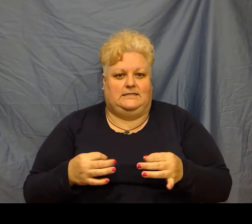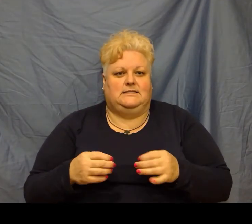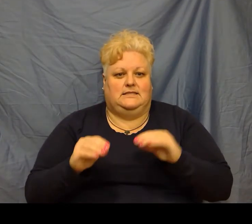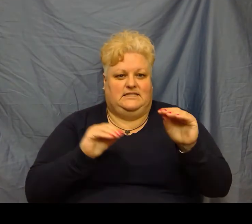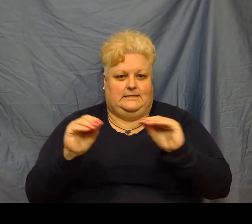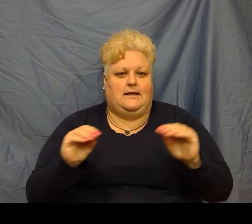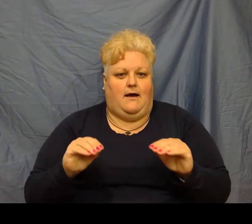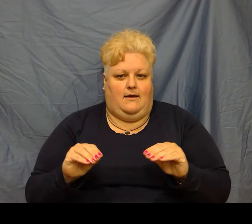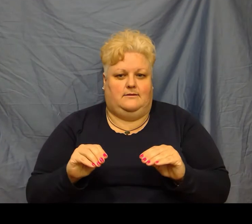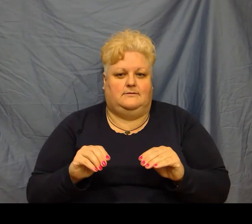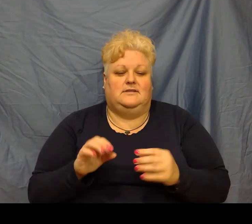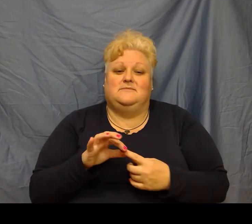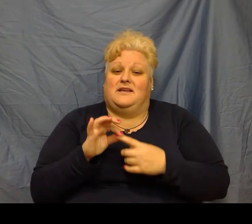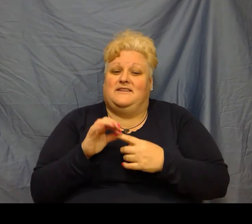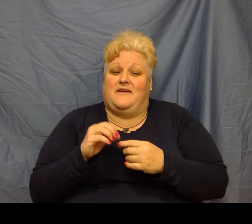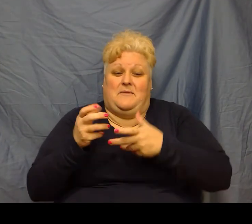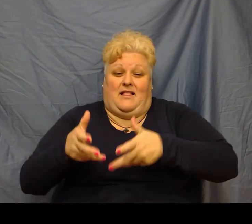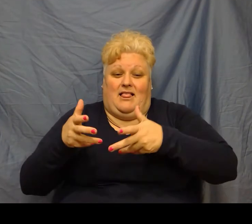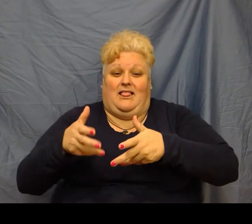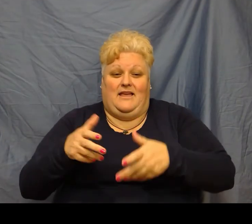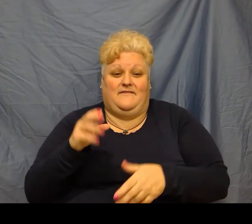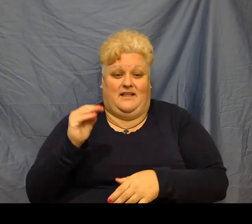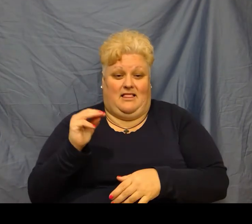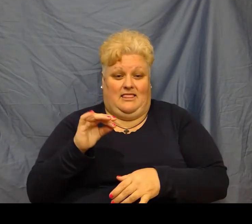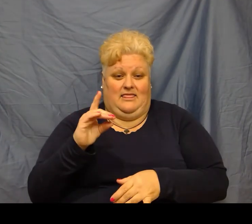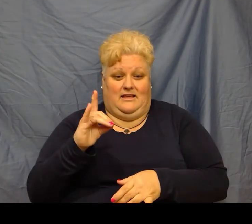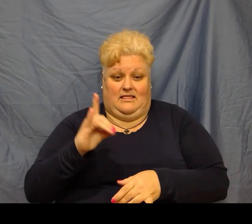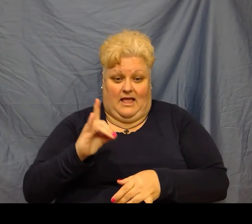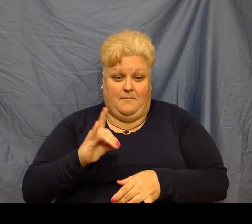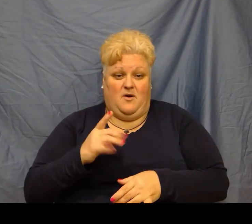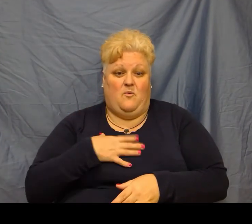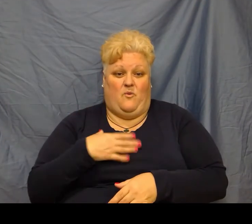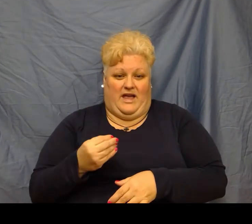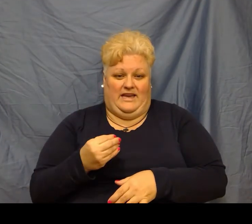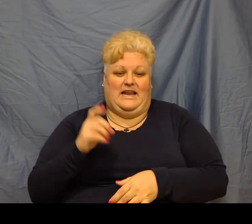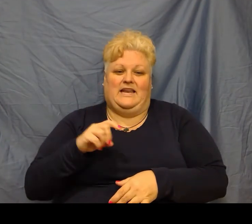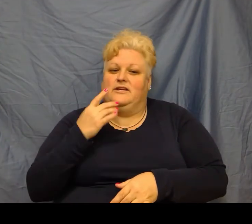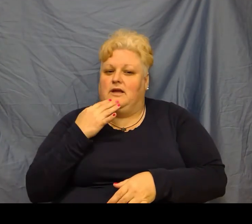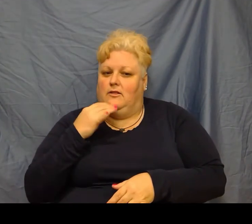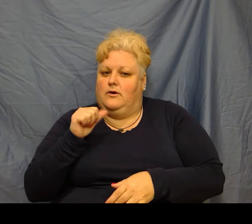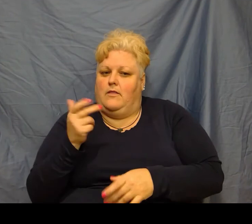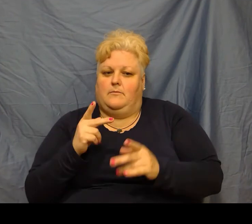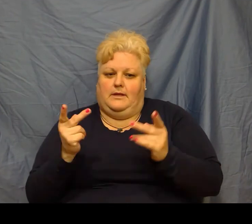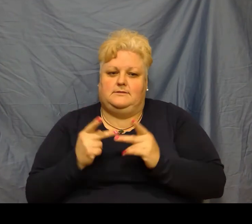on it, especially if I'm going to leave the llama white. That's why I'm adding a lot of color everywhere else.